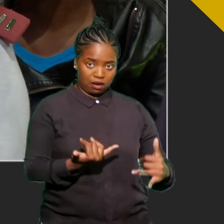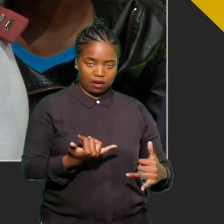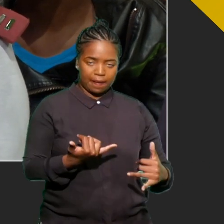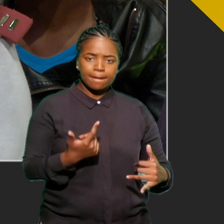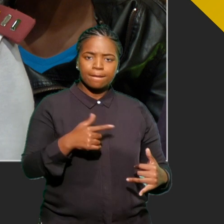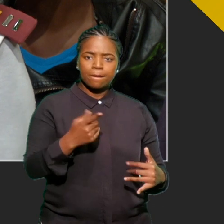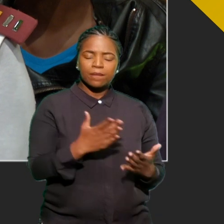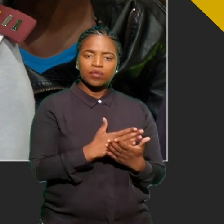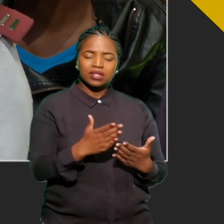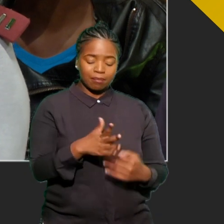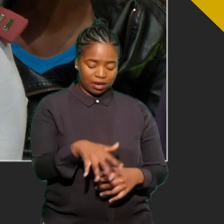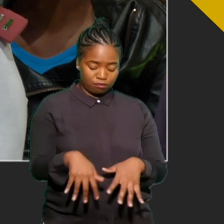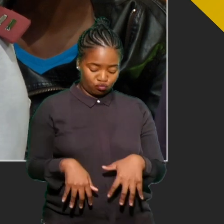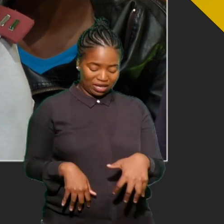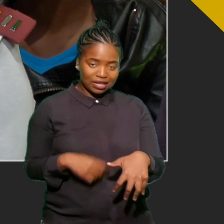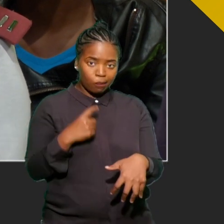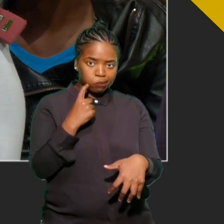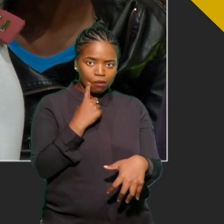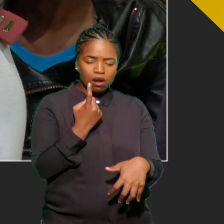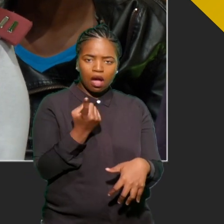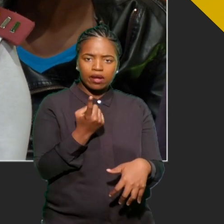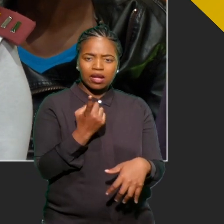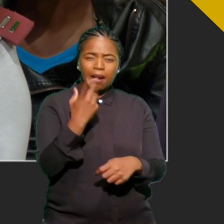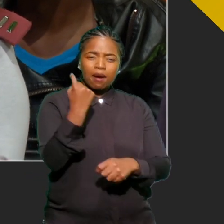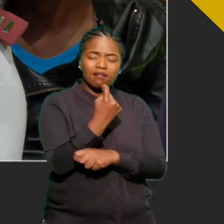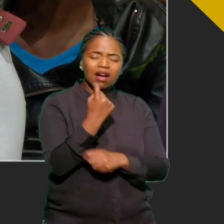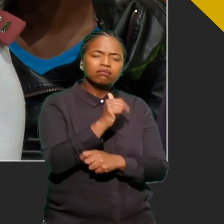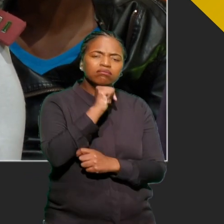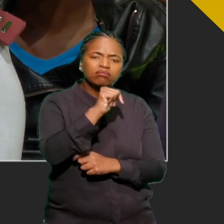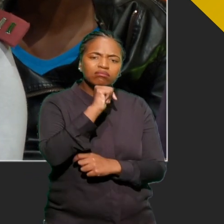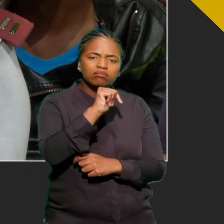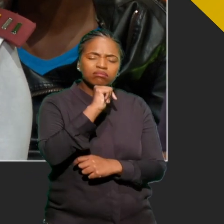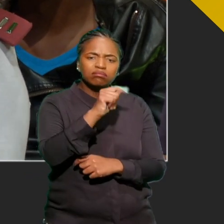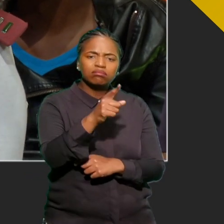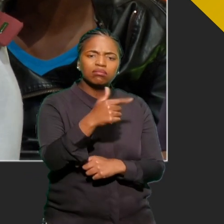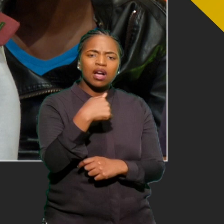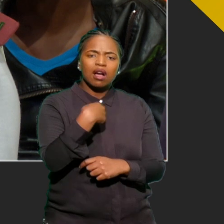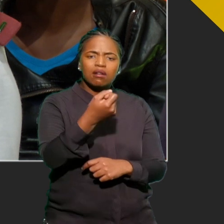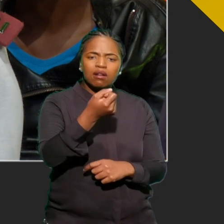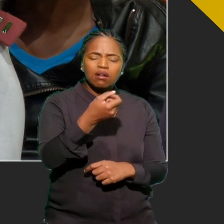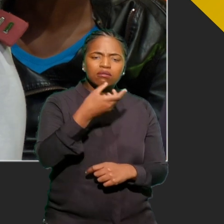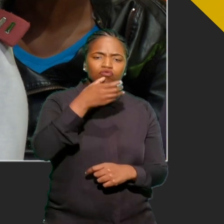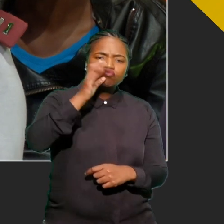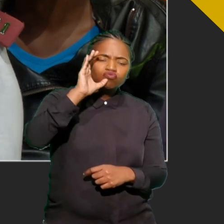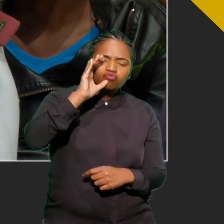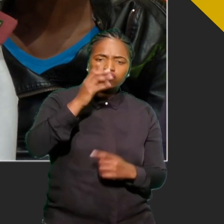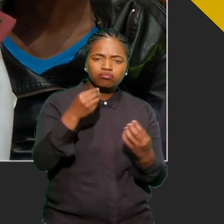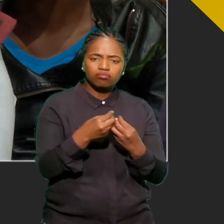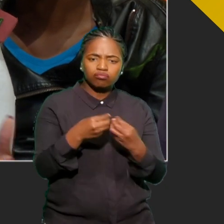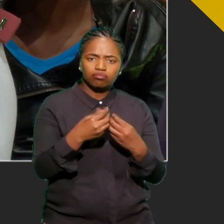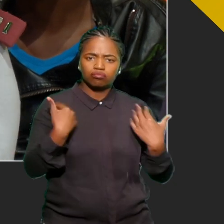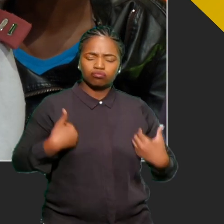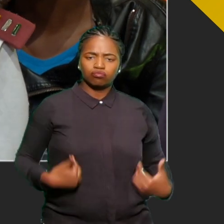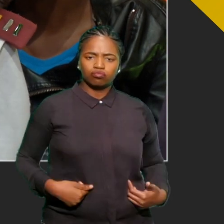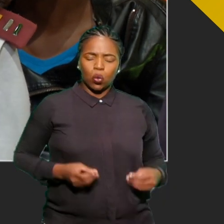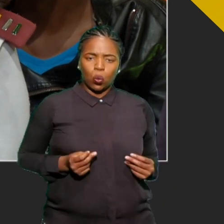traditional medicine in pregnancy. Mm. That plays a huge role, especially in Makaya, because these girls are given traditional medicine to drink so that they can make their